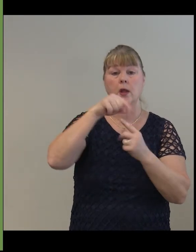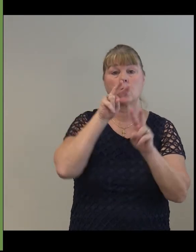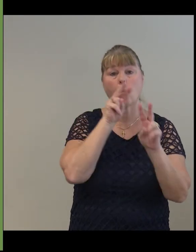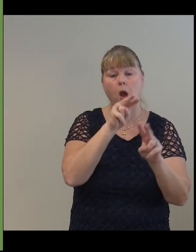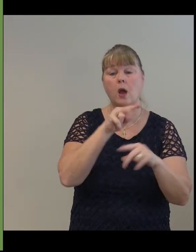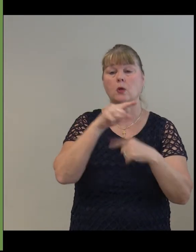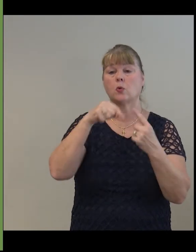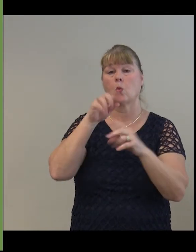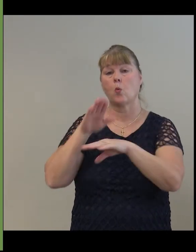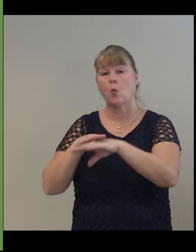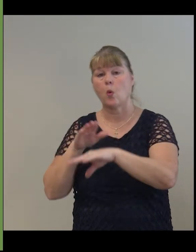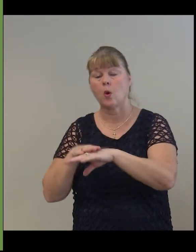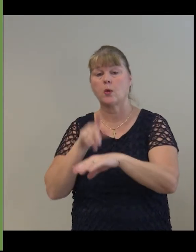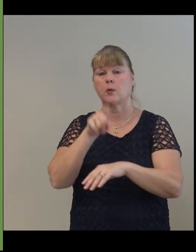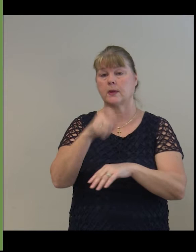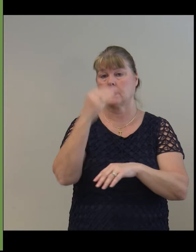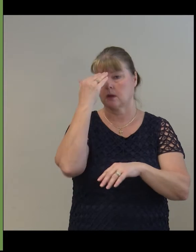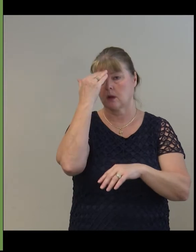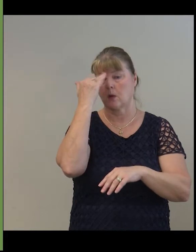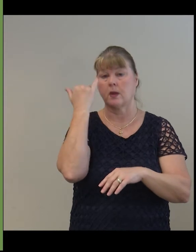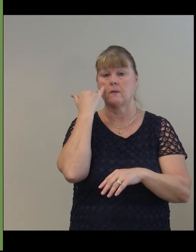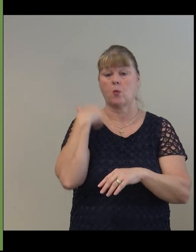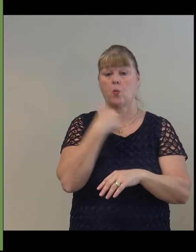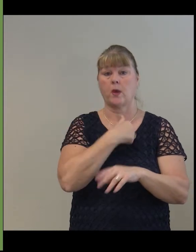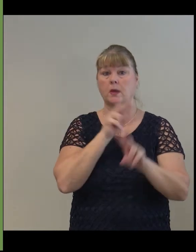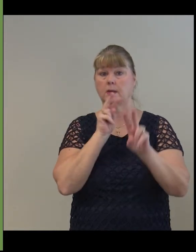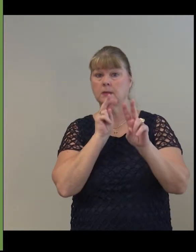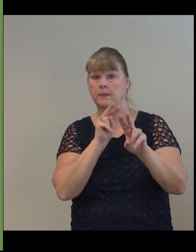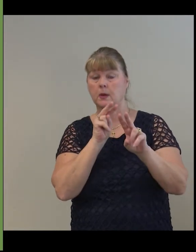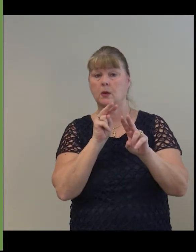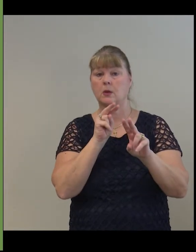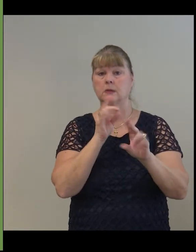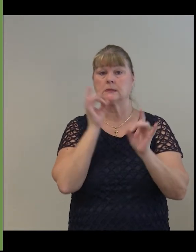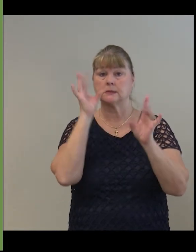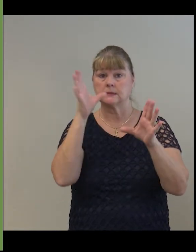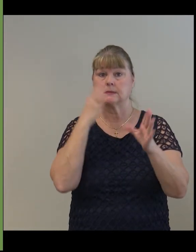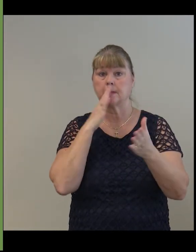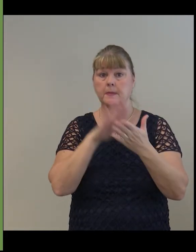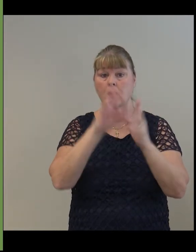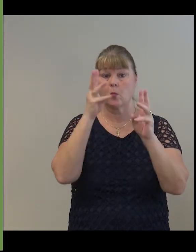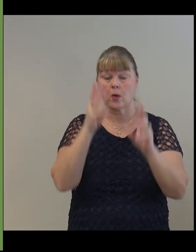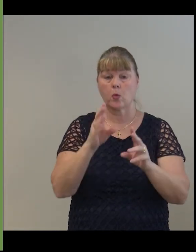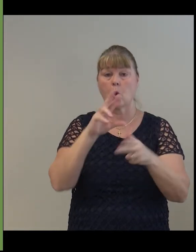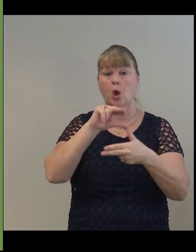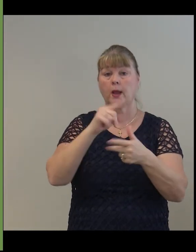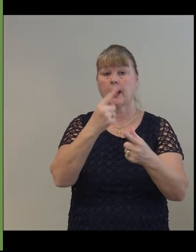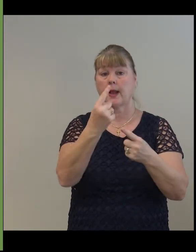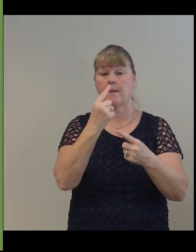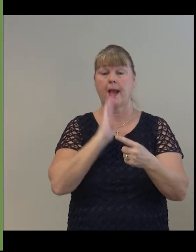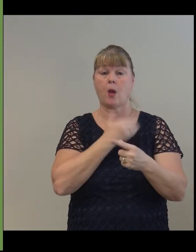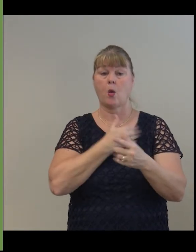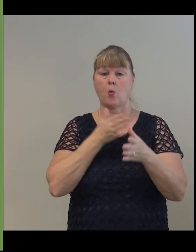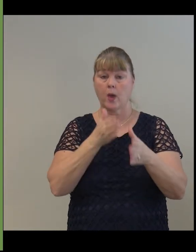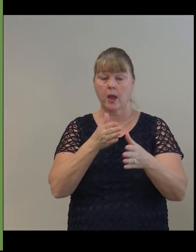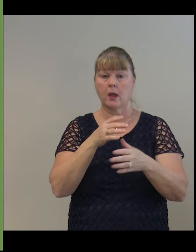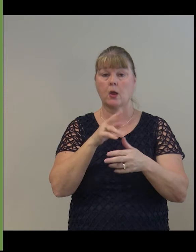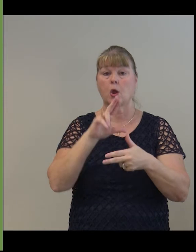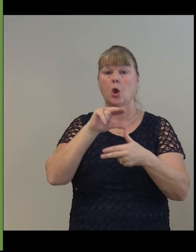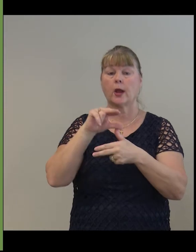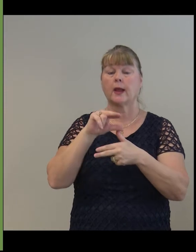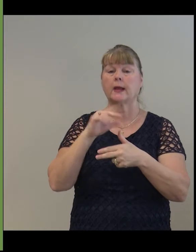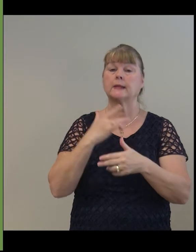tornado watch, when there's a tornado warning. You need to know if we're anticipating severe weather, if there's a hurricane that's heading this